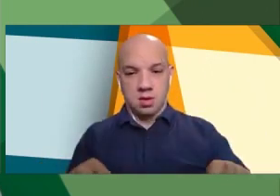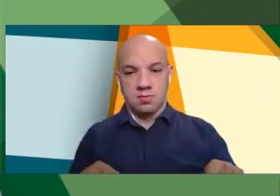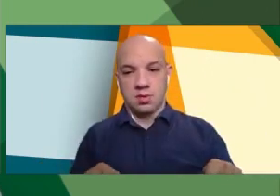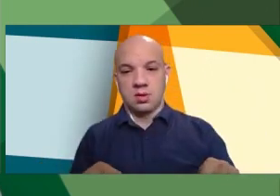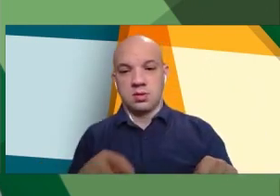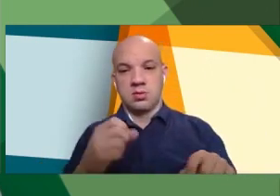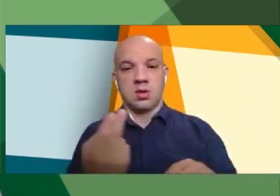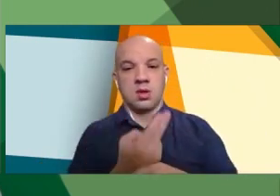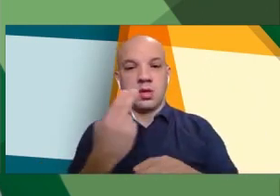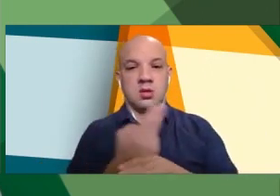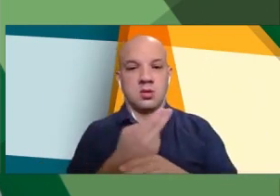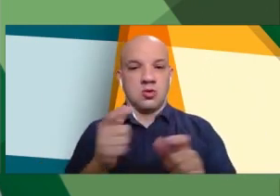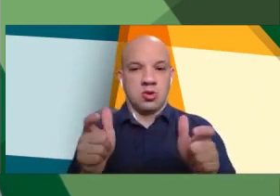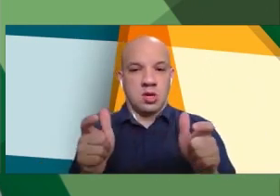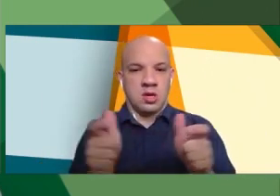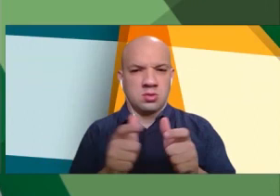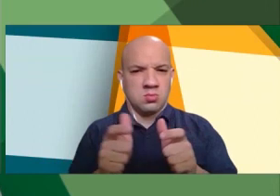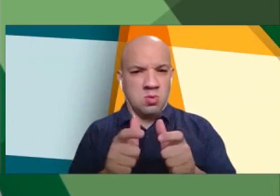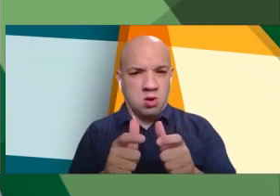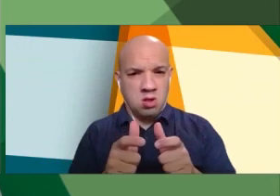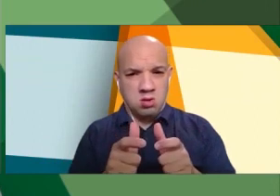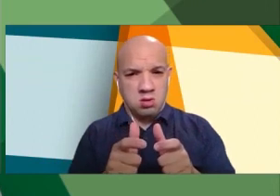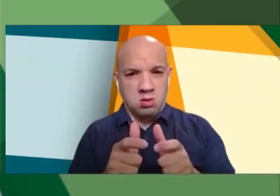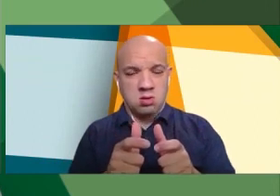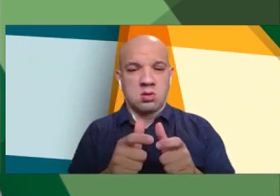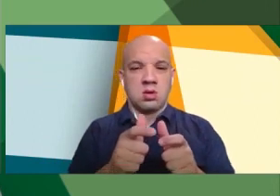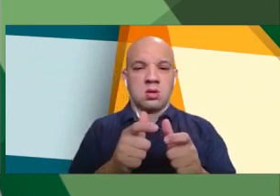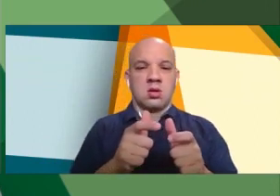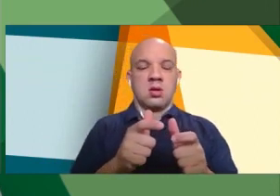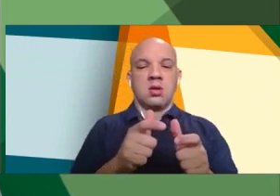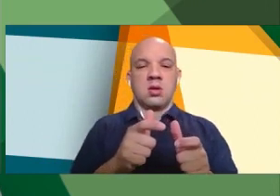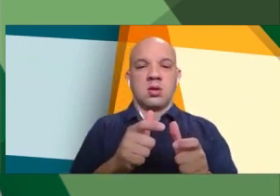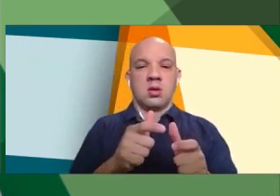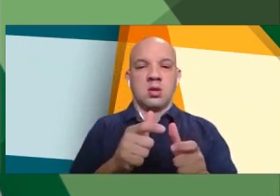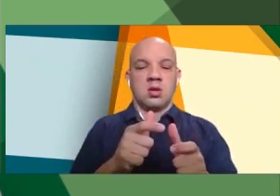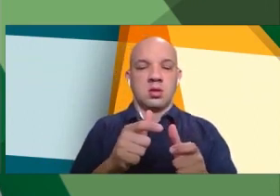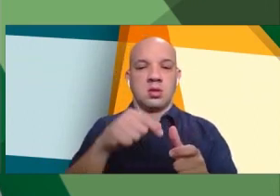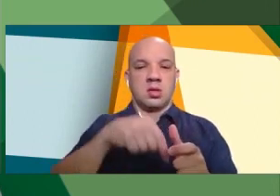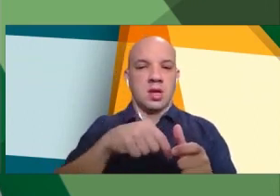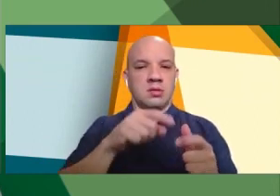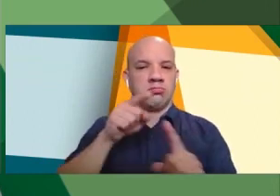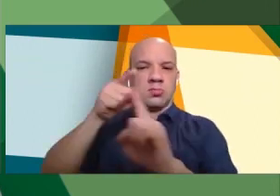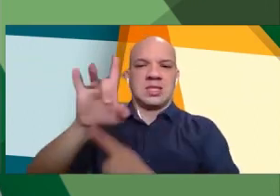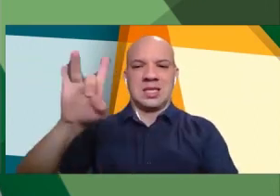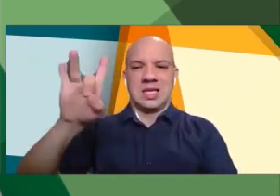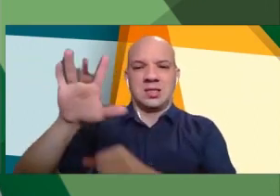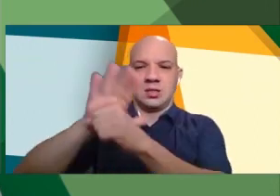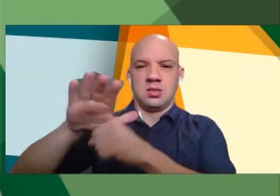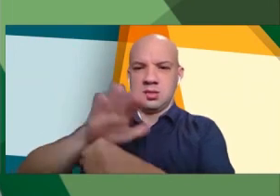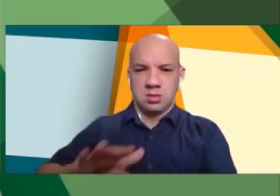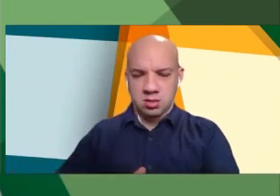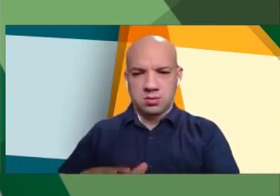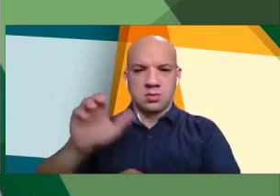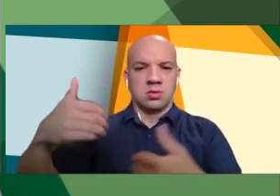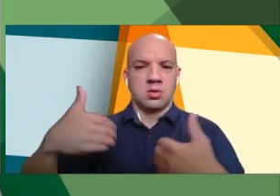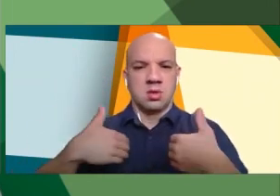that you can use as model, will contemplate these 8 areas that you should have in your